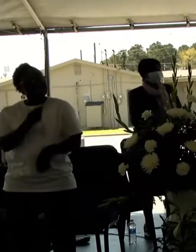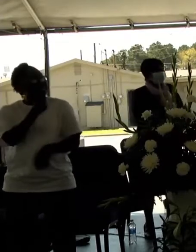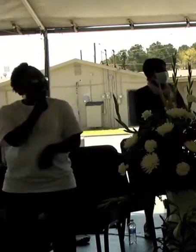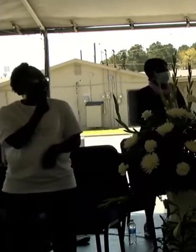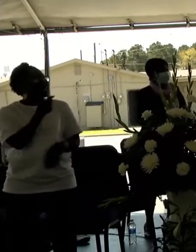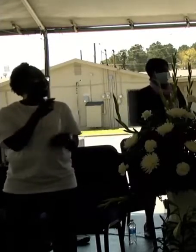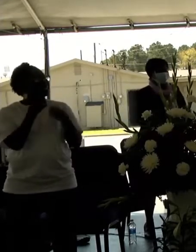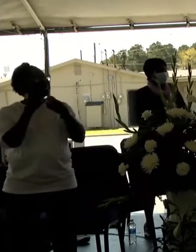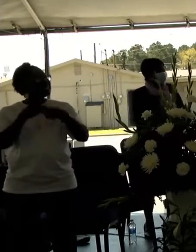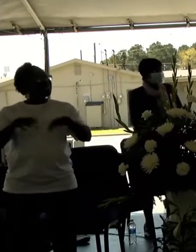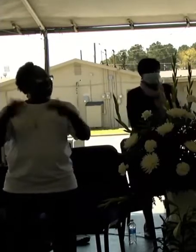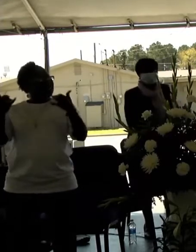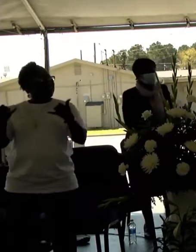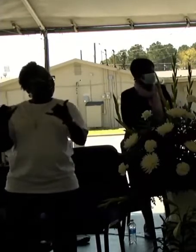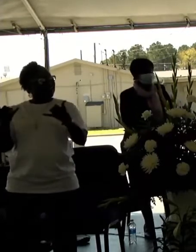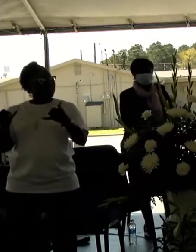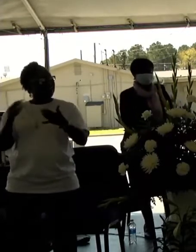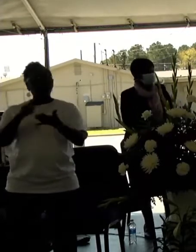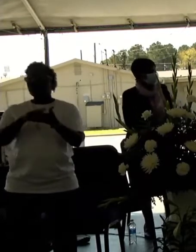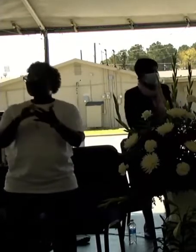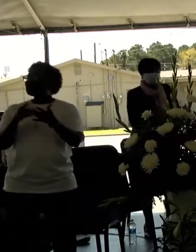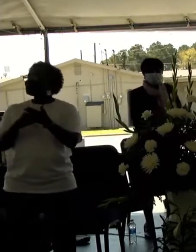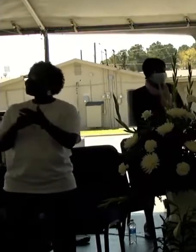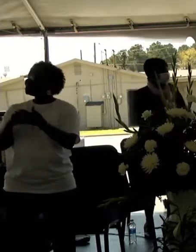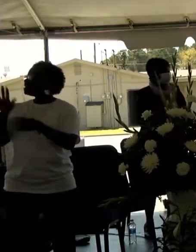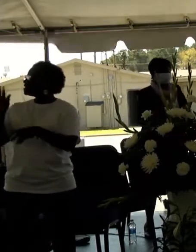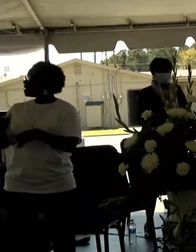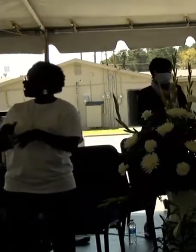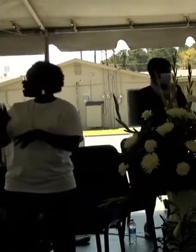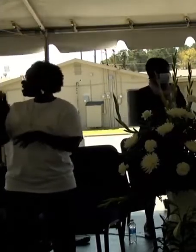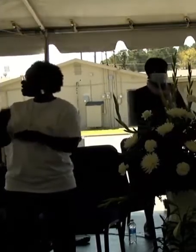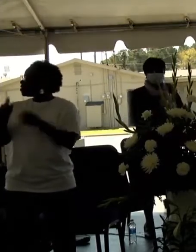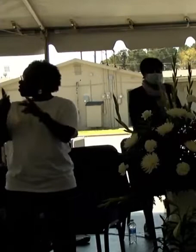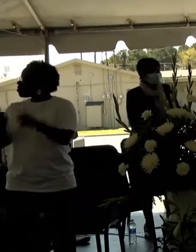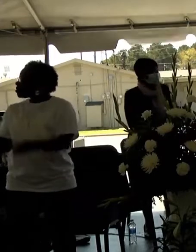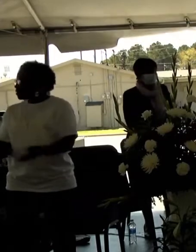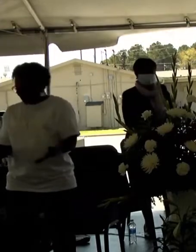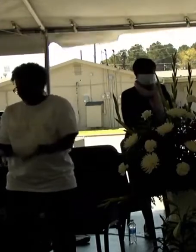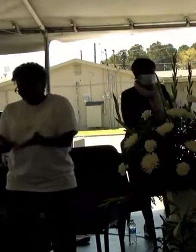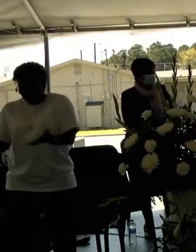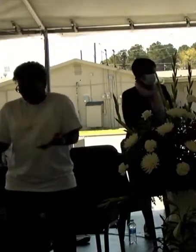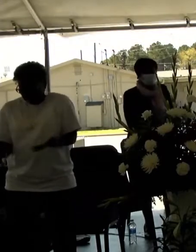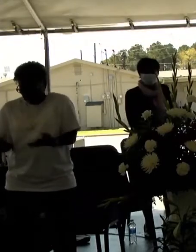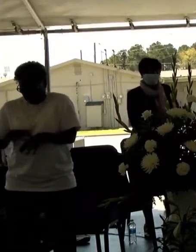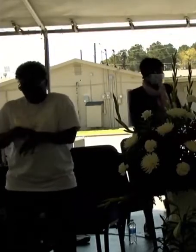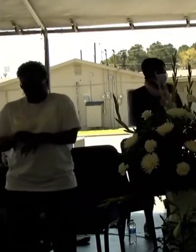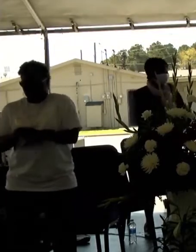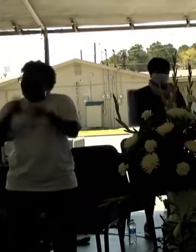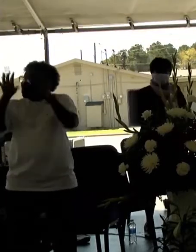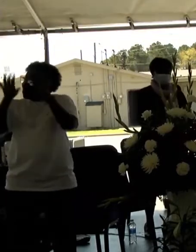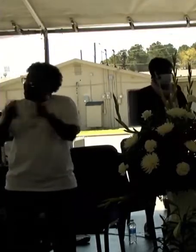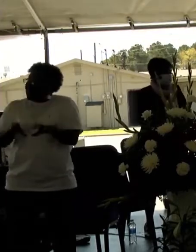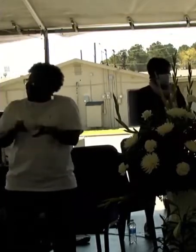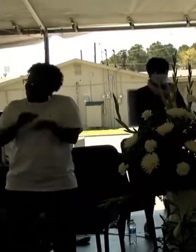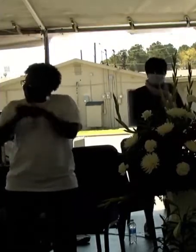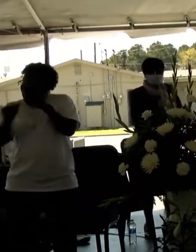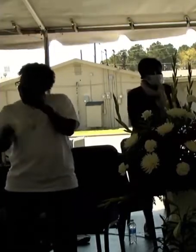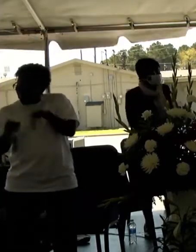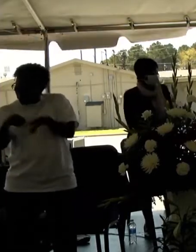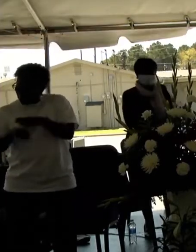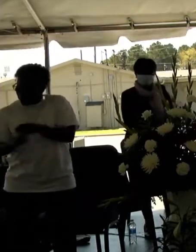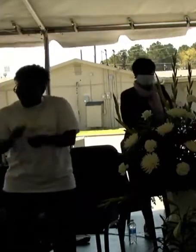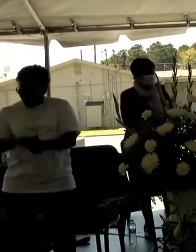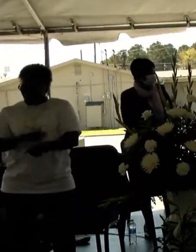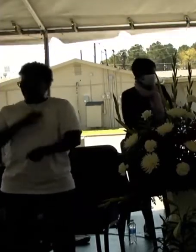say it's Easter. That means no matter on earth, no person on earth can hold him down. He said, no man taketh my life,